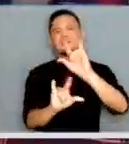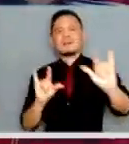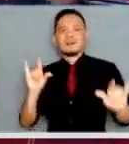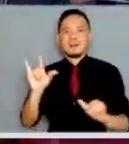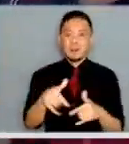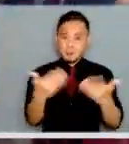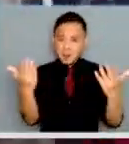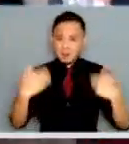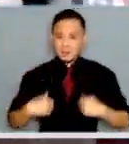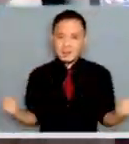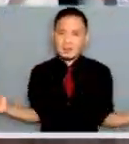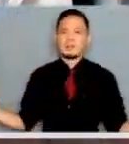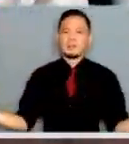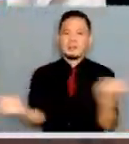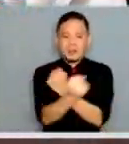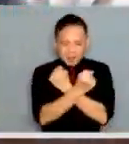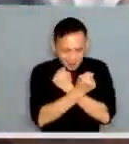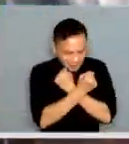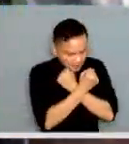love? How about